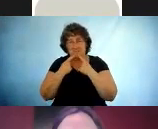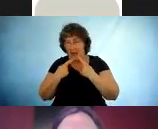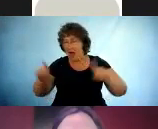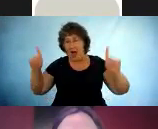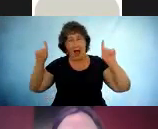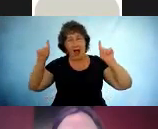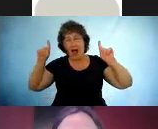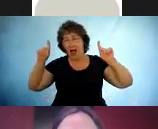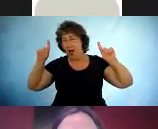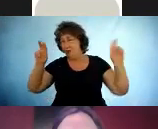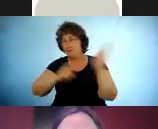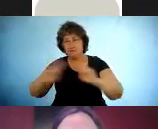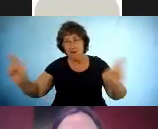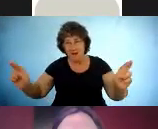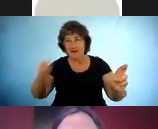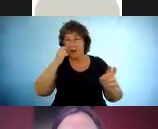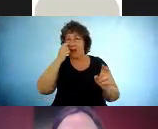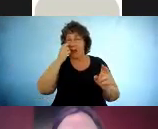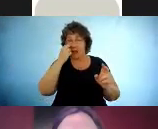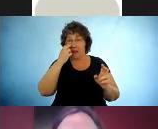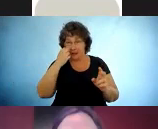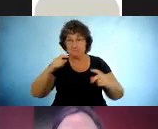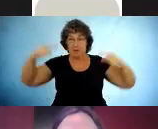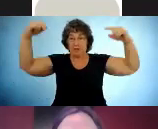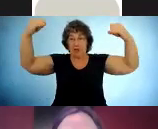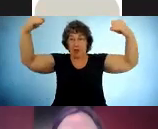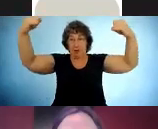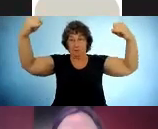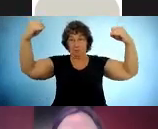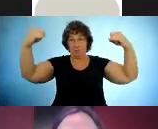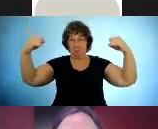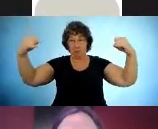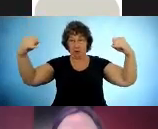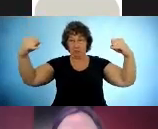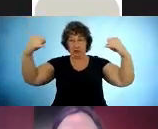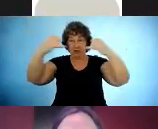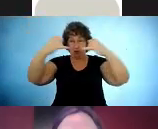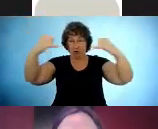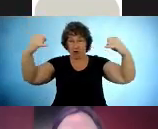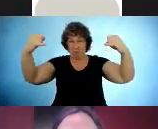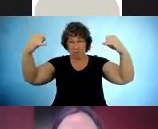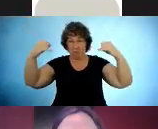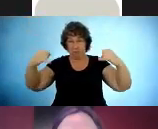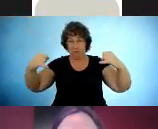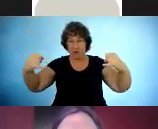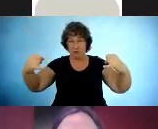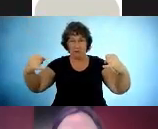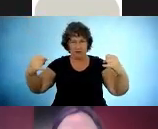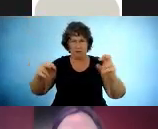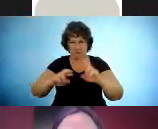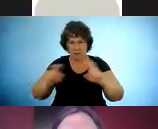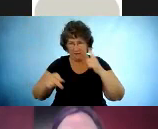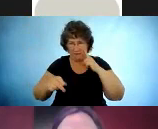good humor, they played, started lowering the bar for this unknown, untested, not right